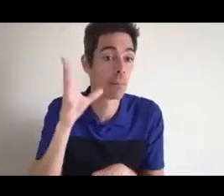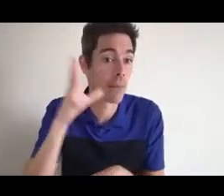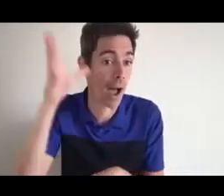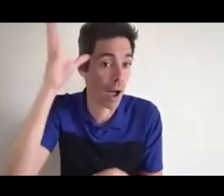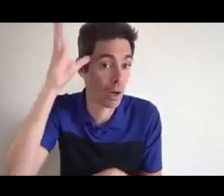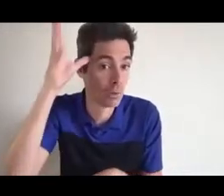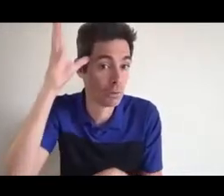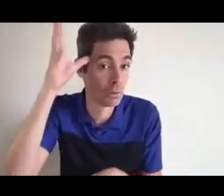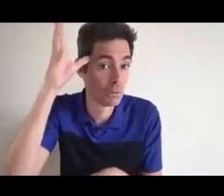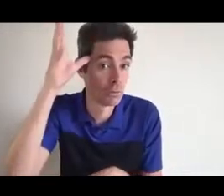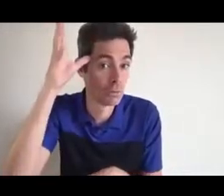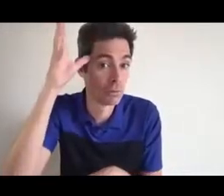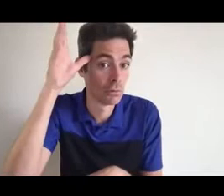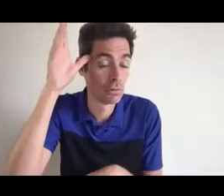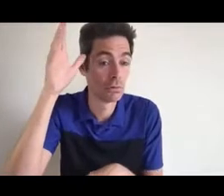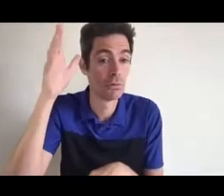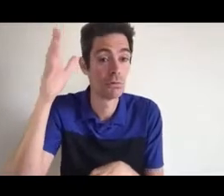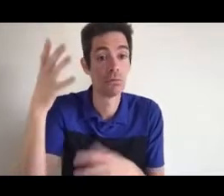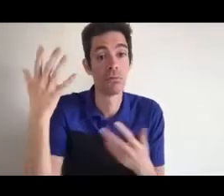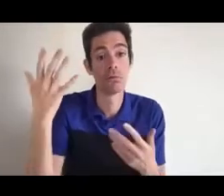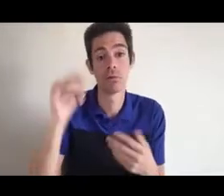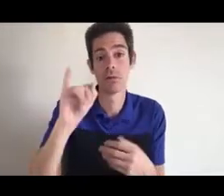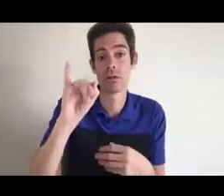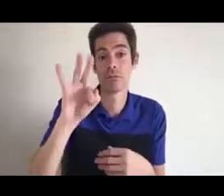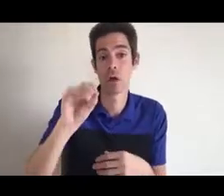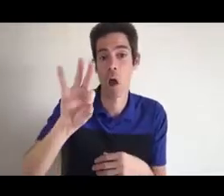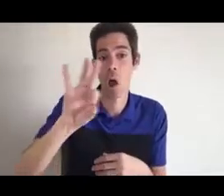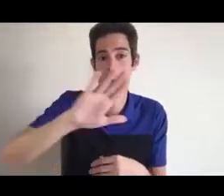Children of deaf parents.